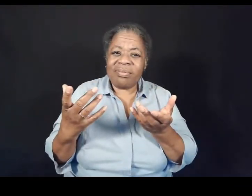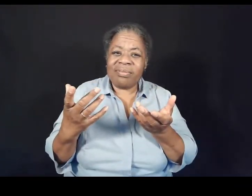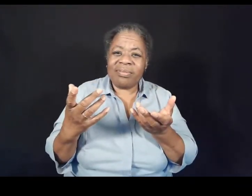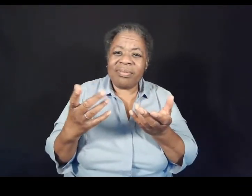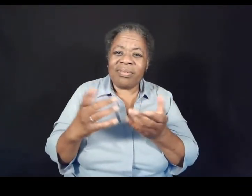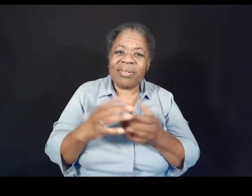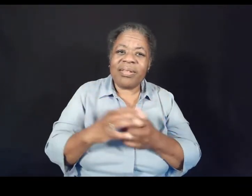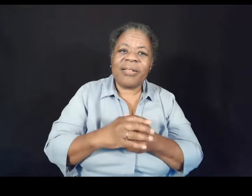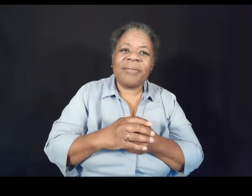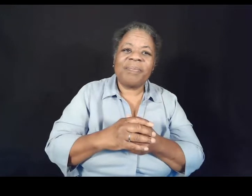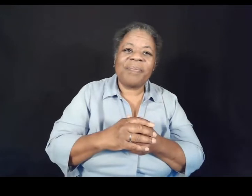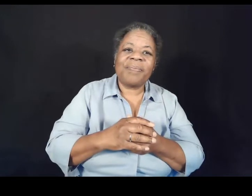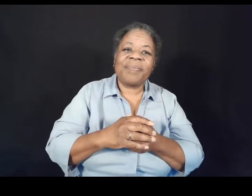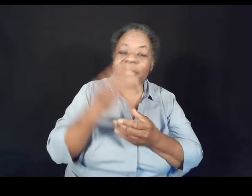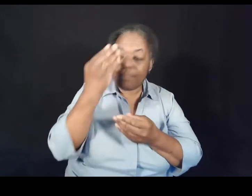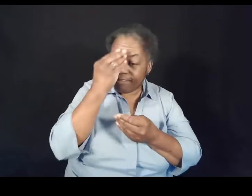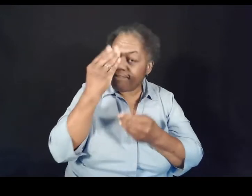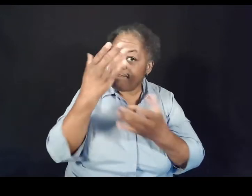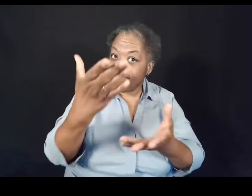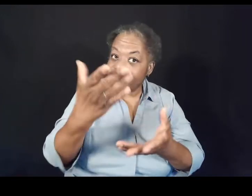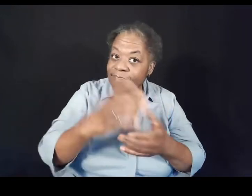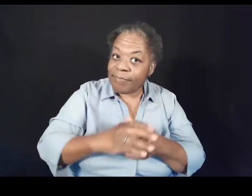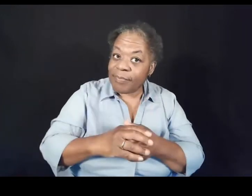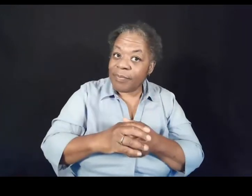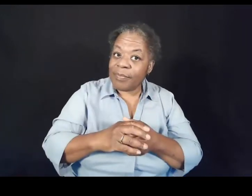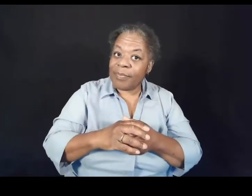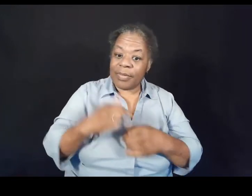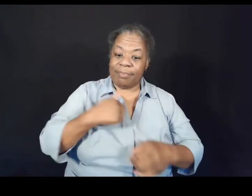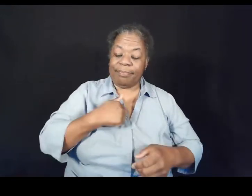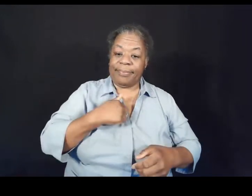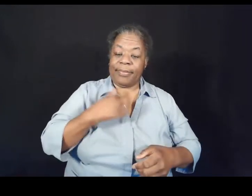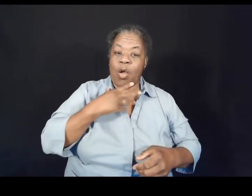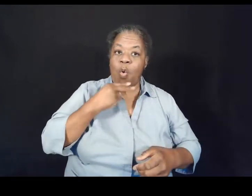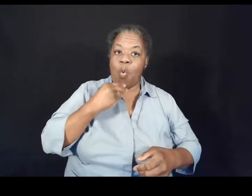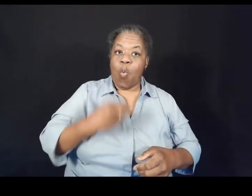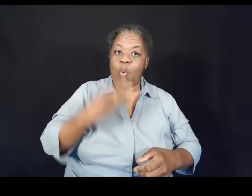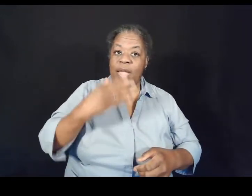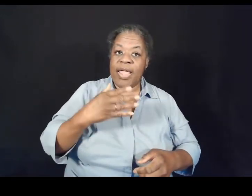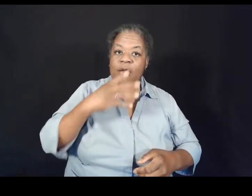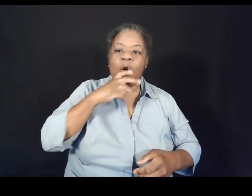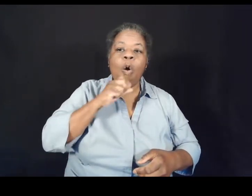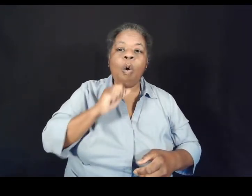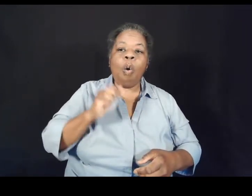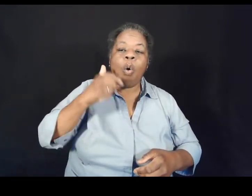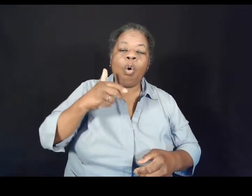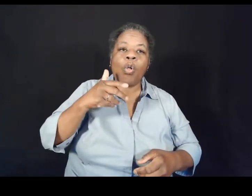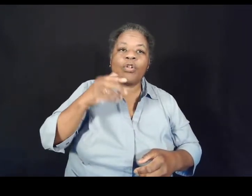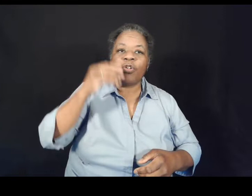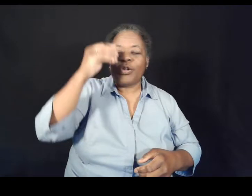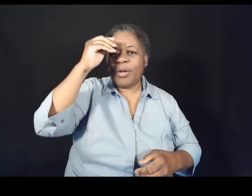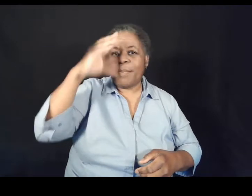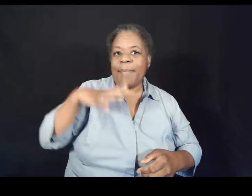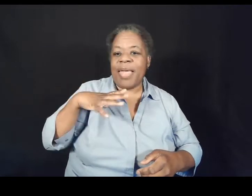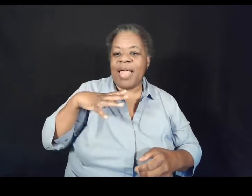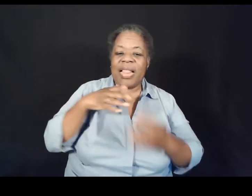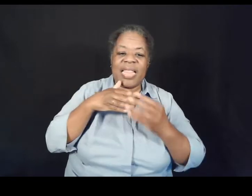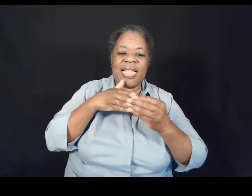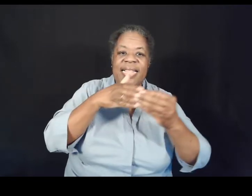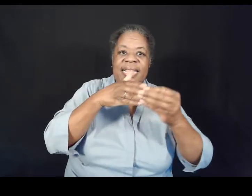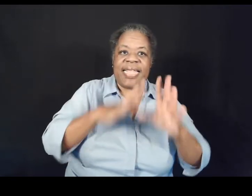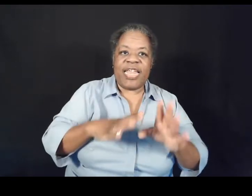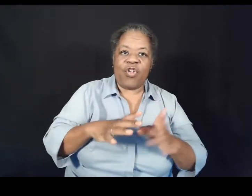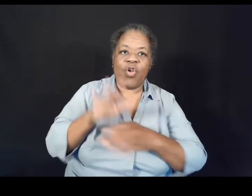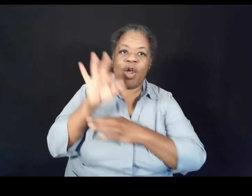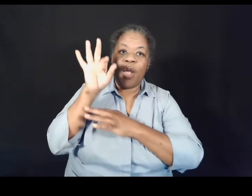I can also tell you that as a white, older, male leader and preacher, I have